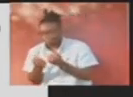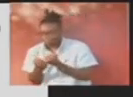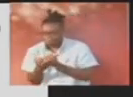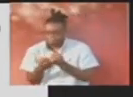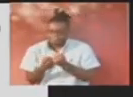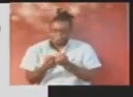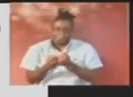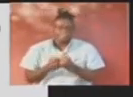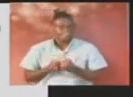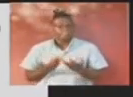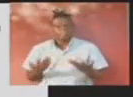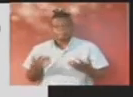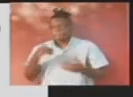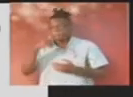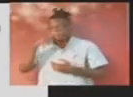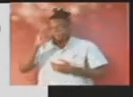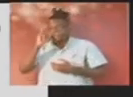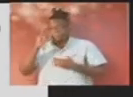completed